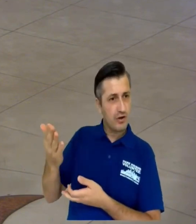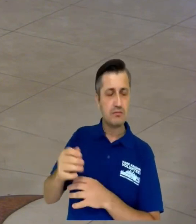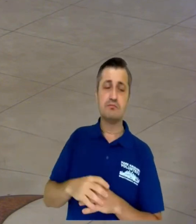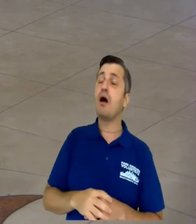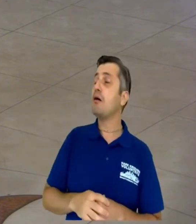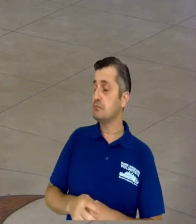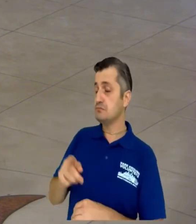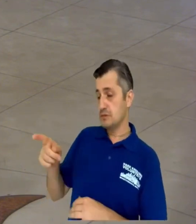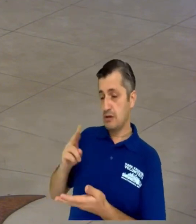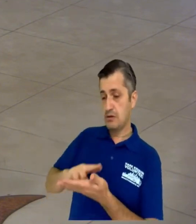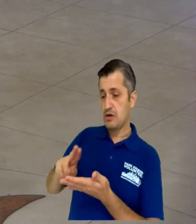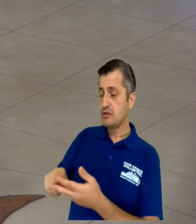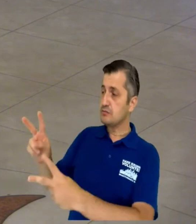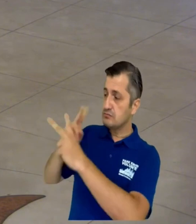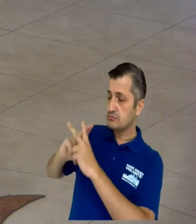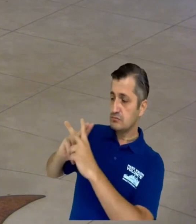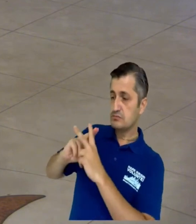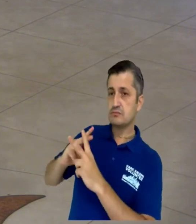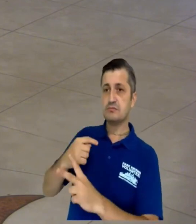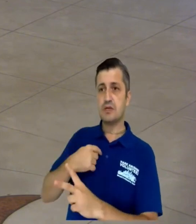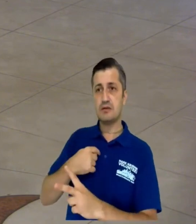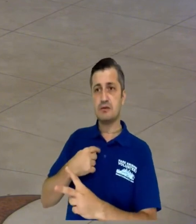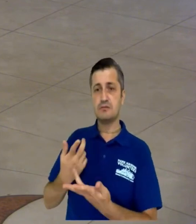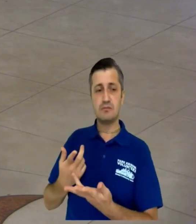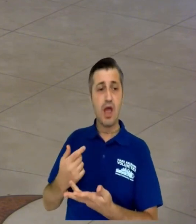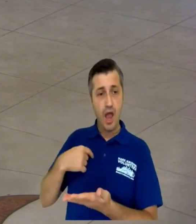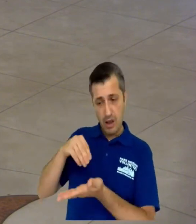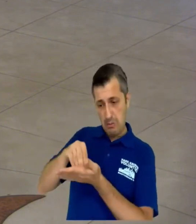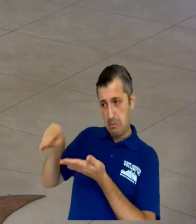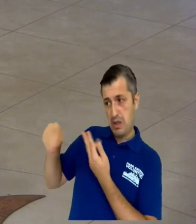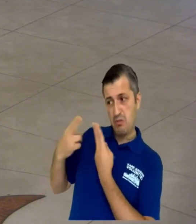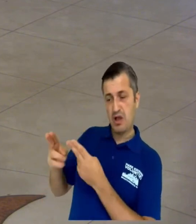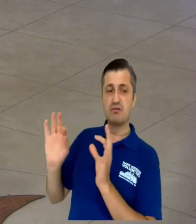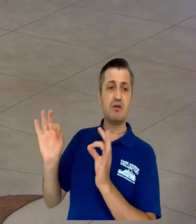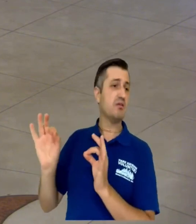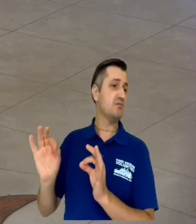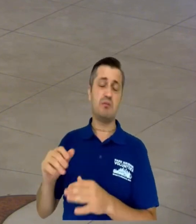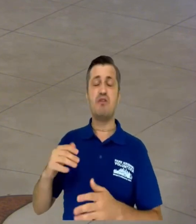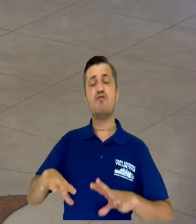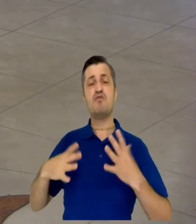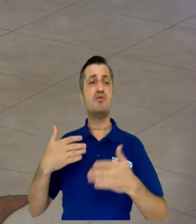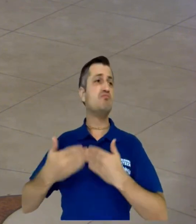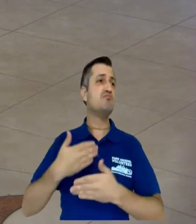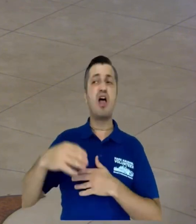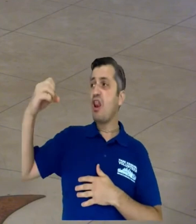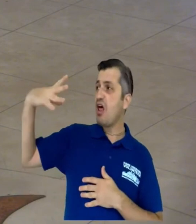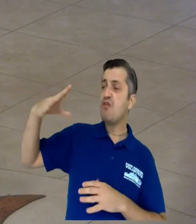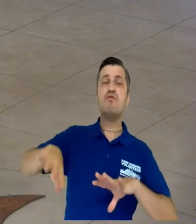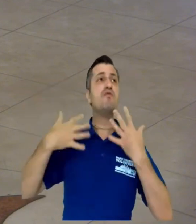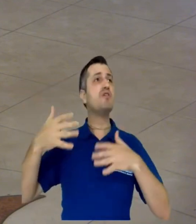can accept these things without feeling any depth whatsoever. Right? In fact,